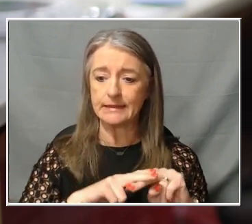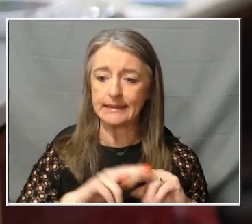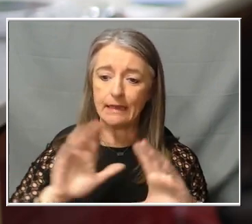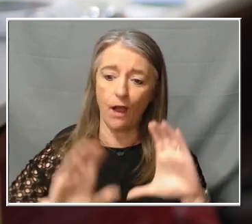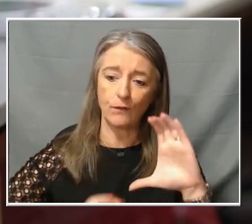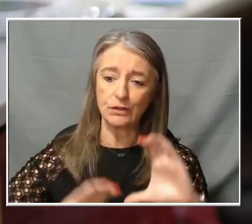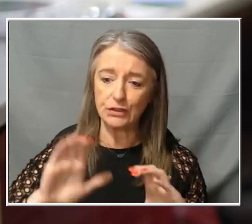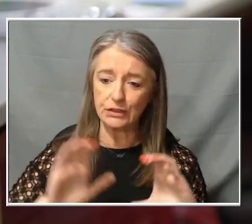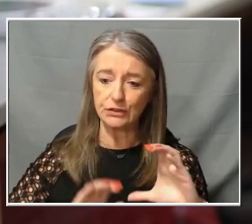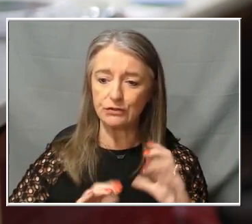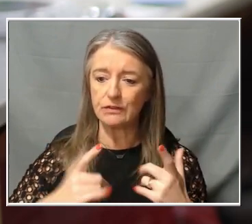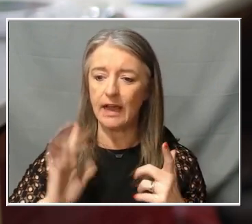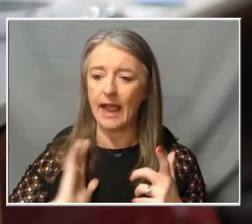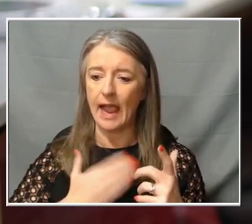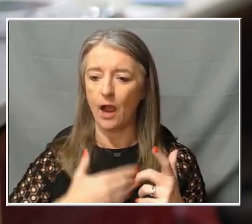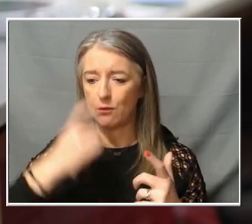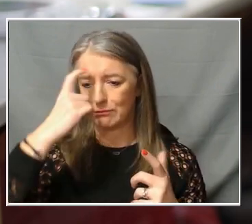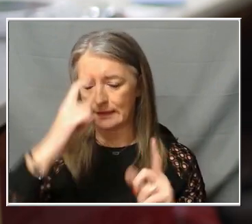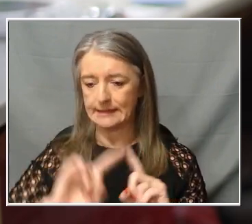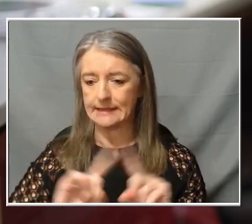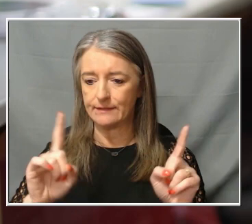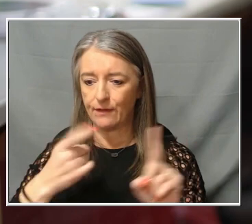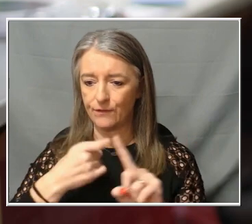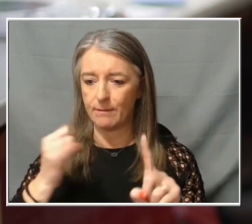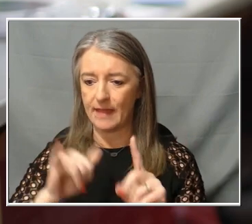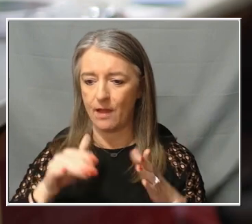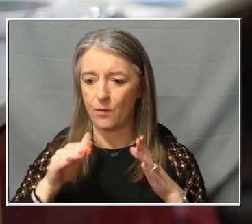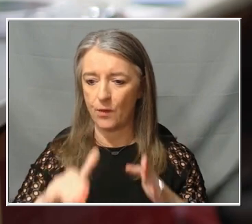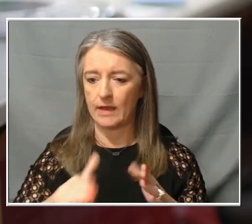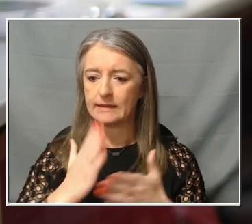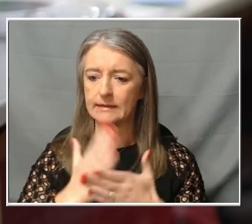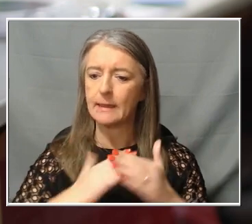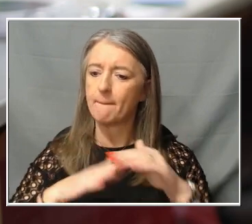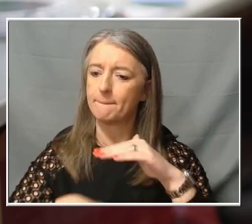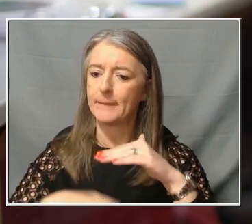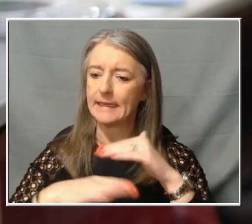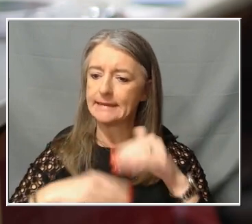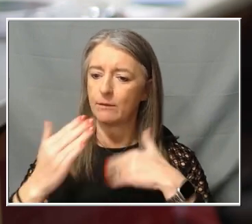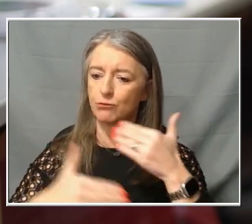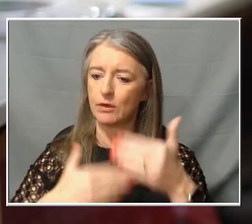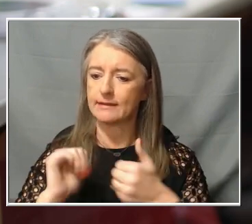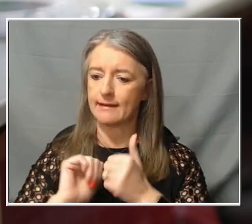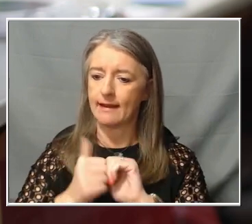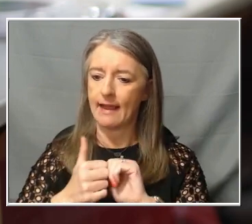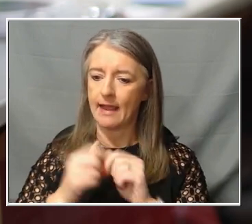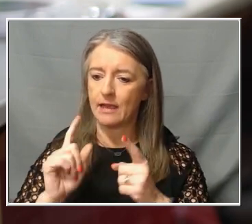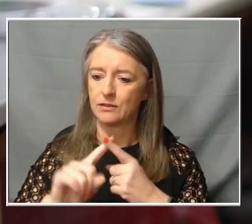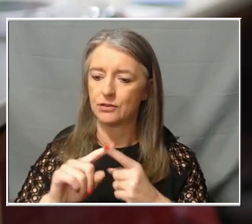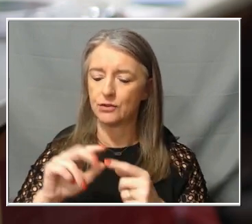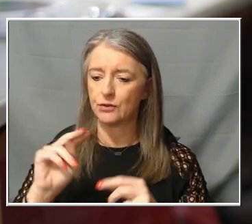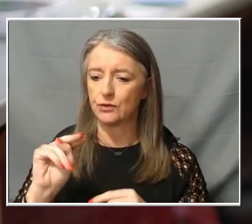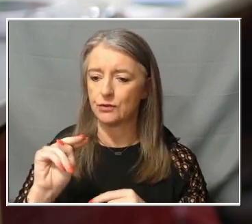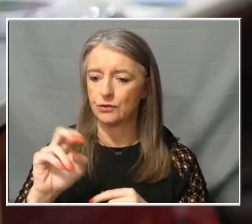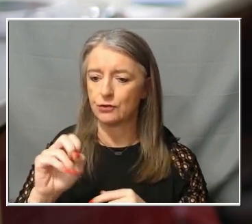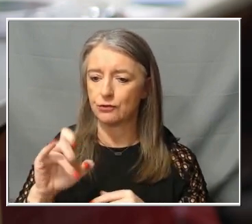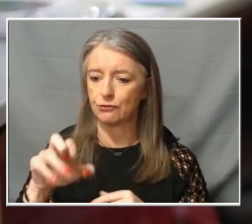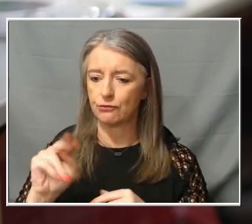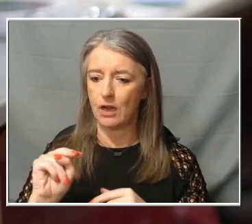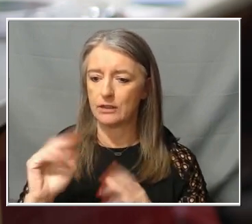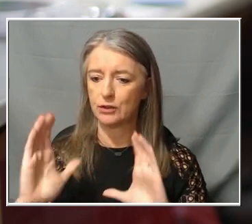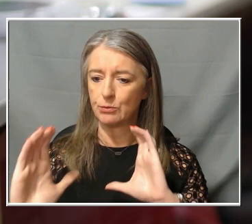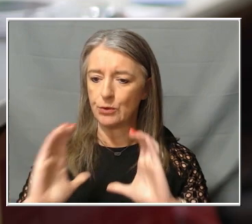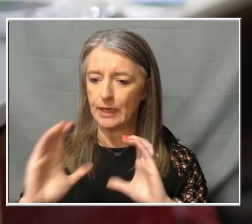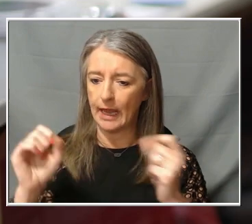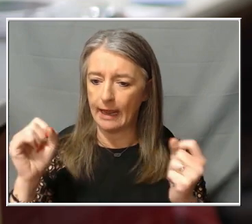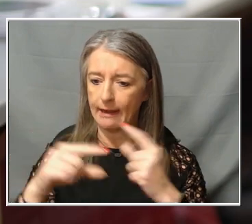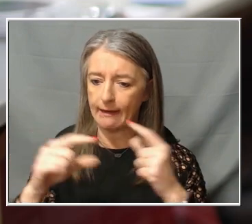we are having at this moment. So, but there are some basic processes, how two neurons communicate with each other, how they